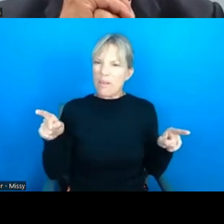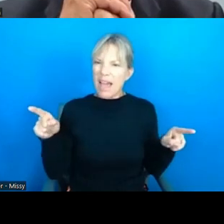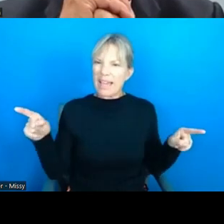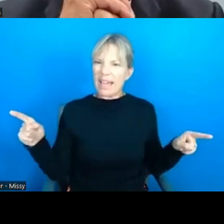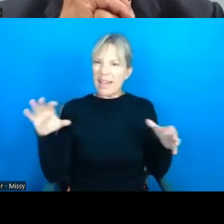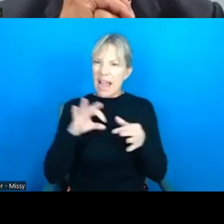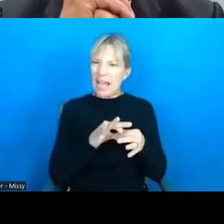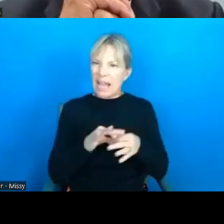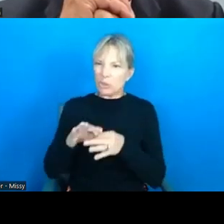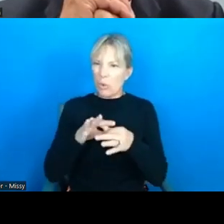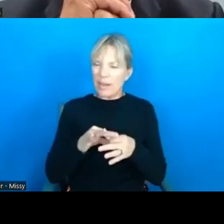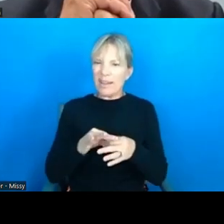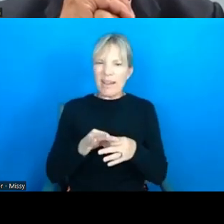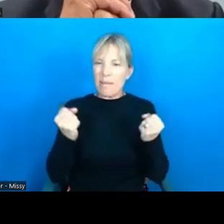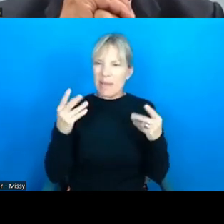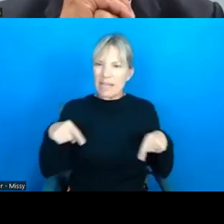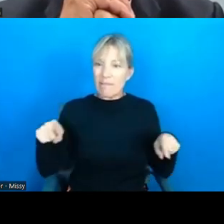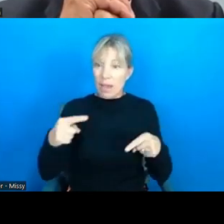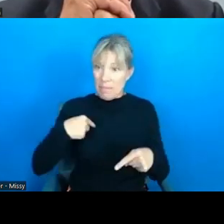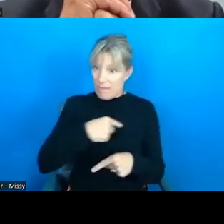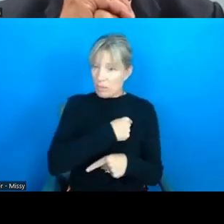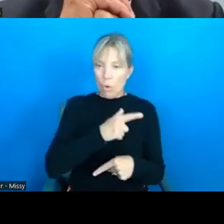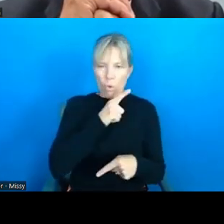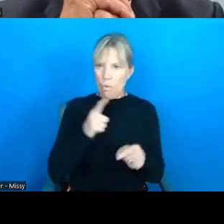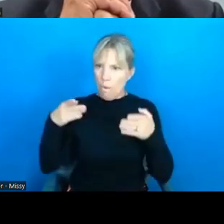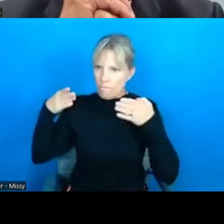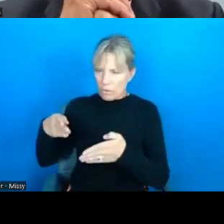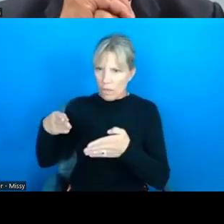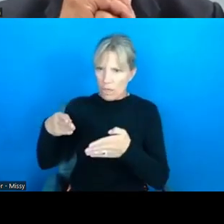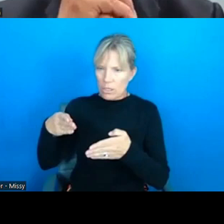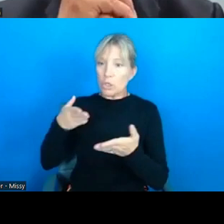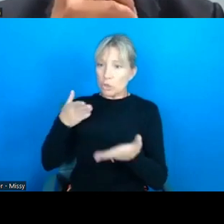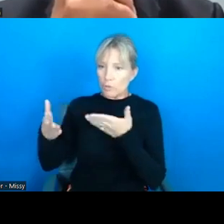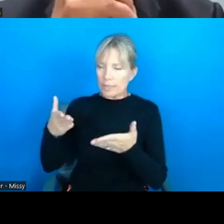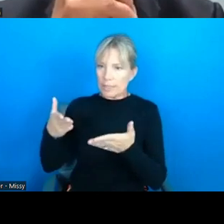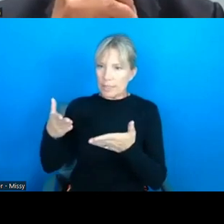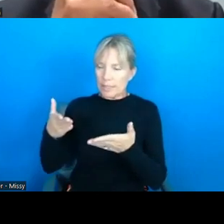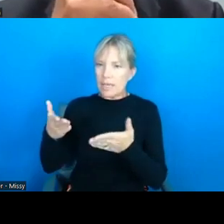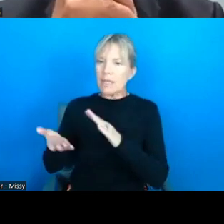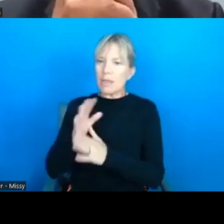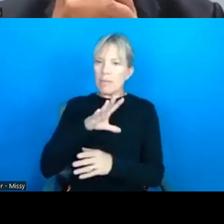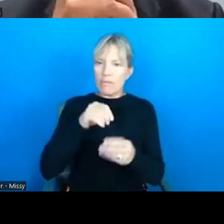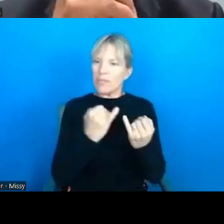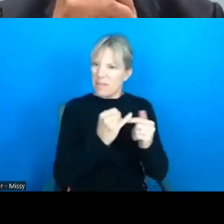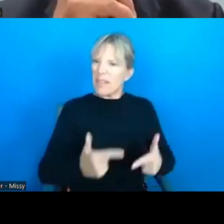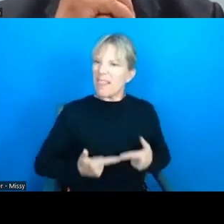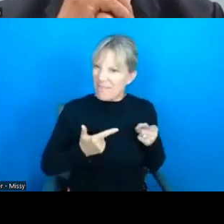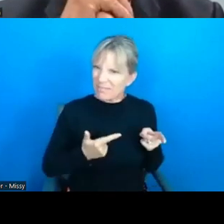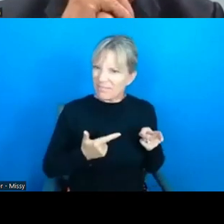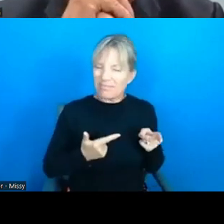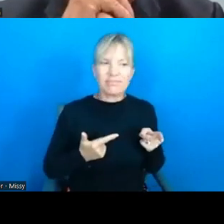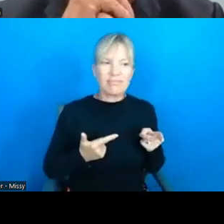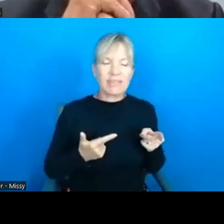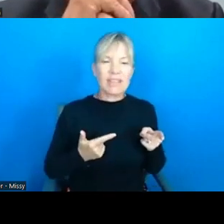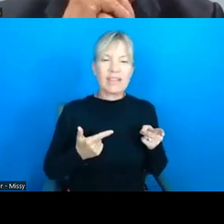conjoined. And many of those of us who were focused on services got engaged in independent living.